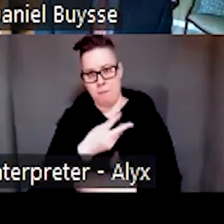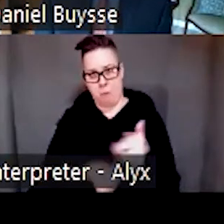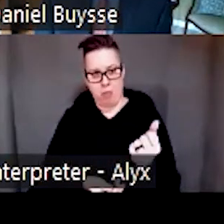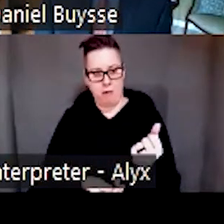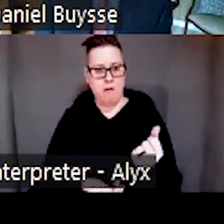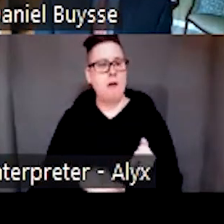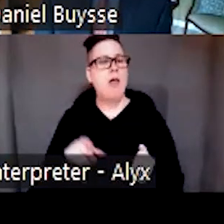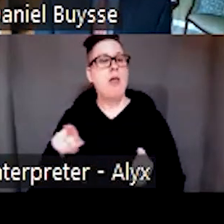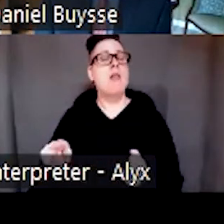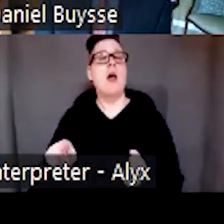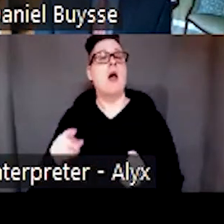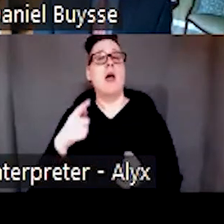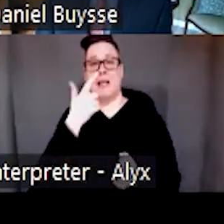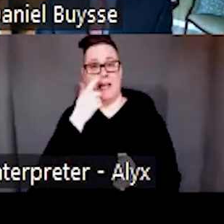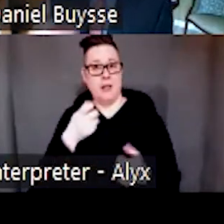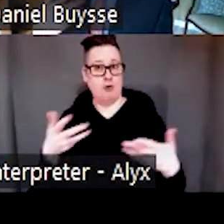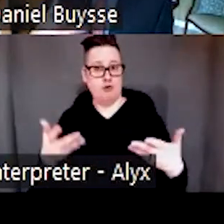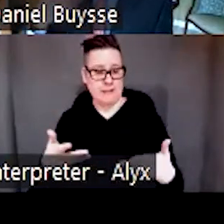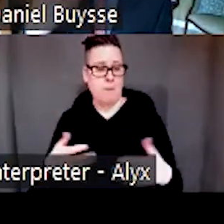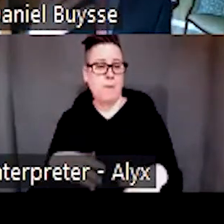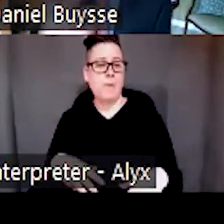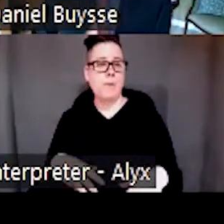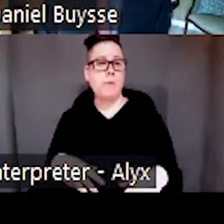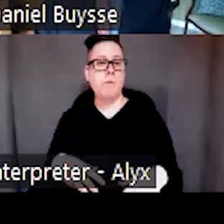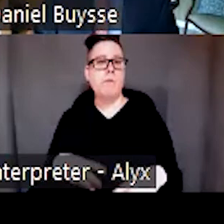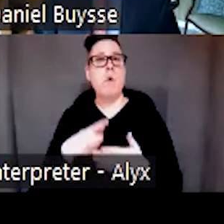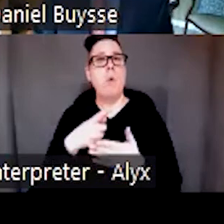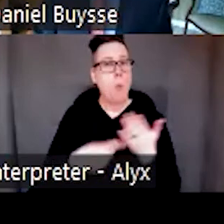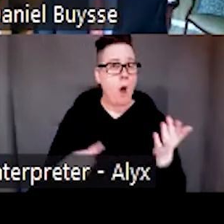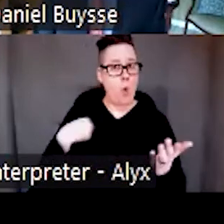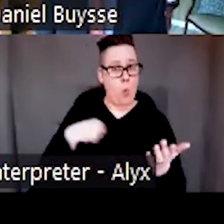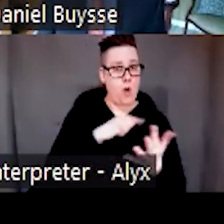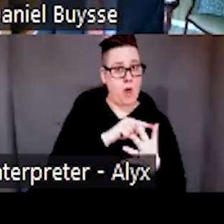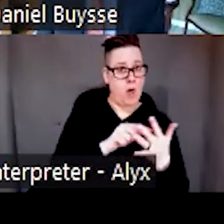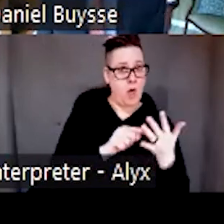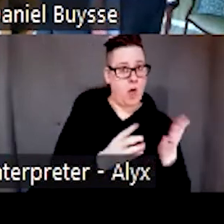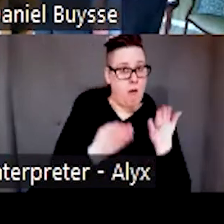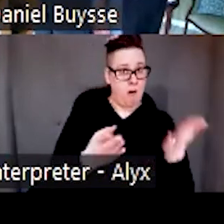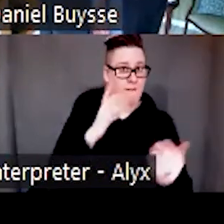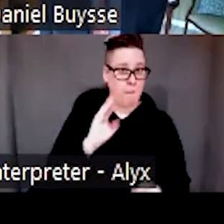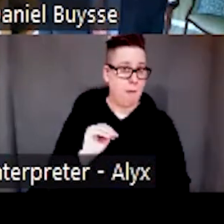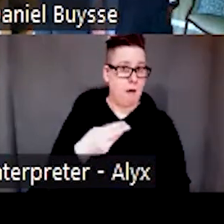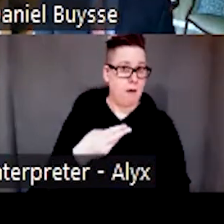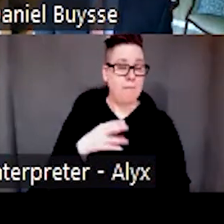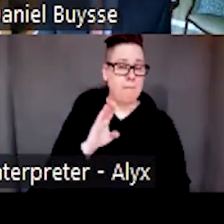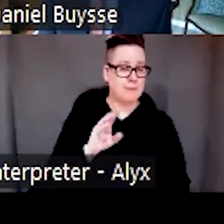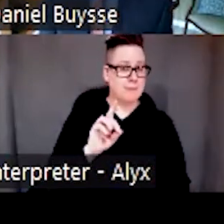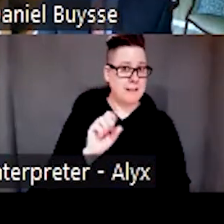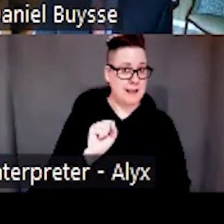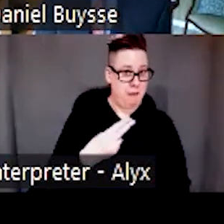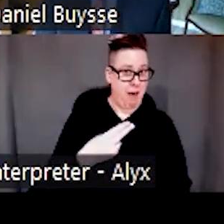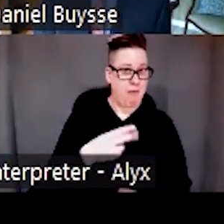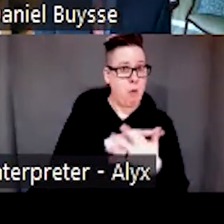was interested in whether or not the domains that we had proposed for multidimensional sleep health, were those